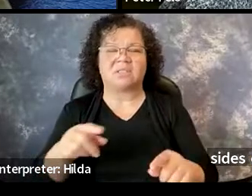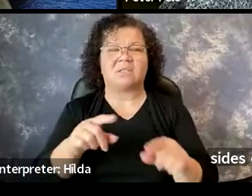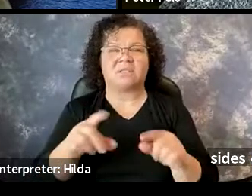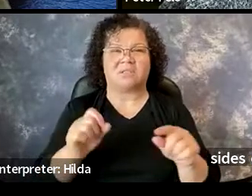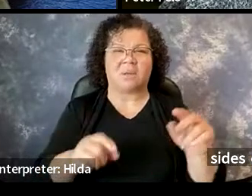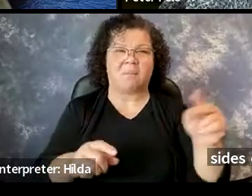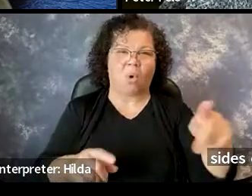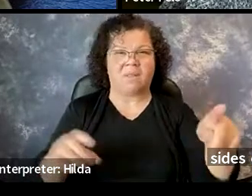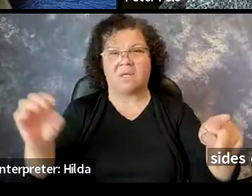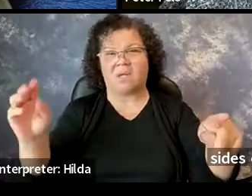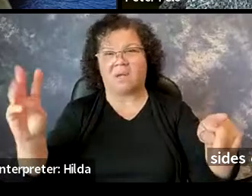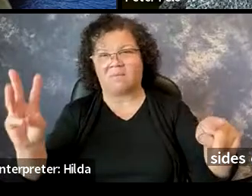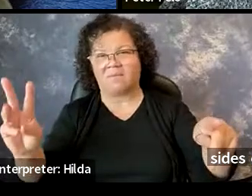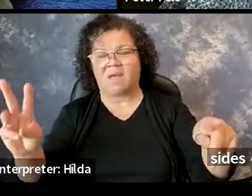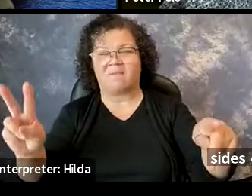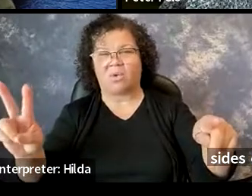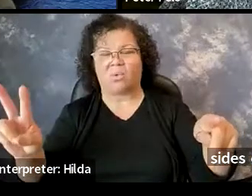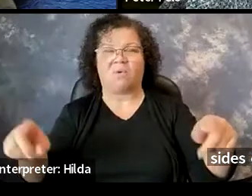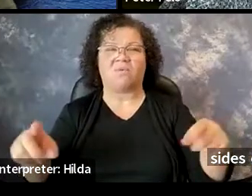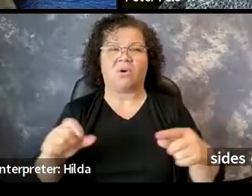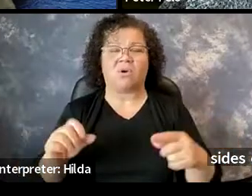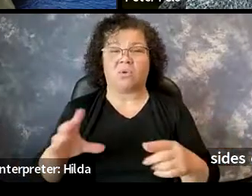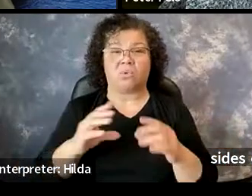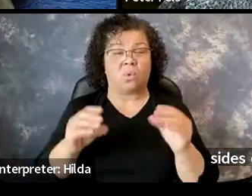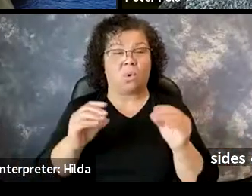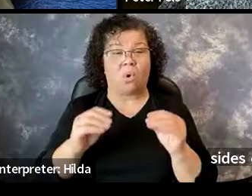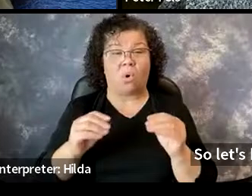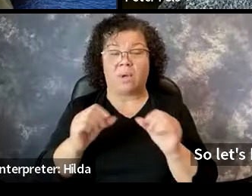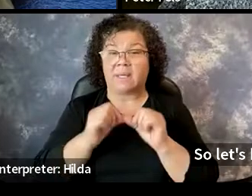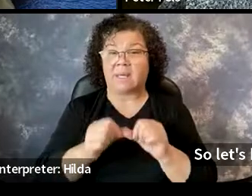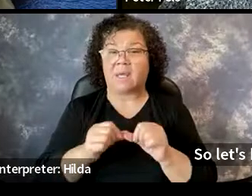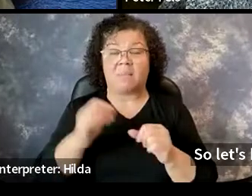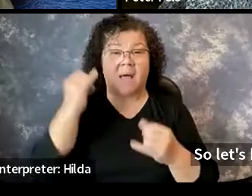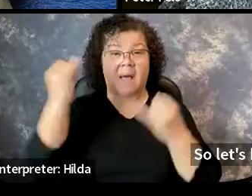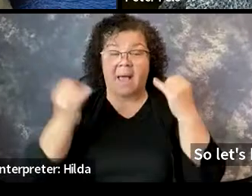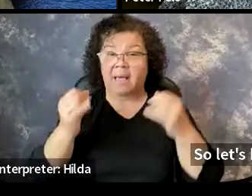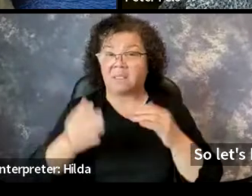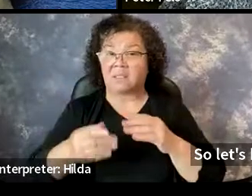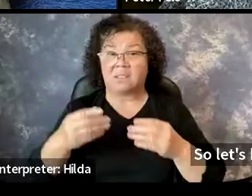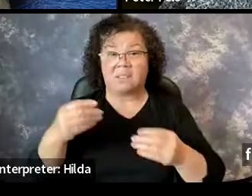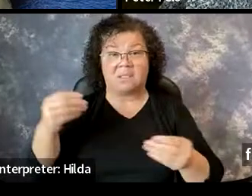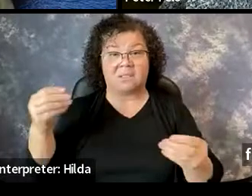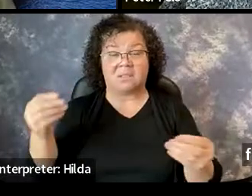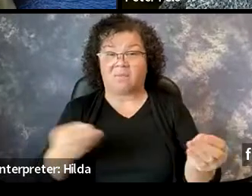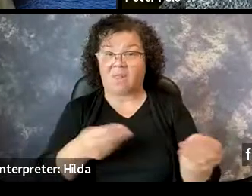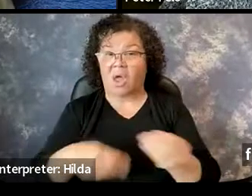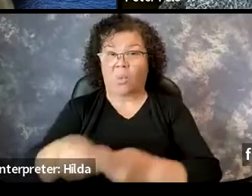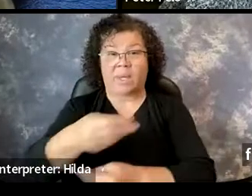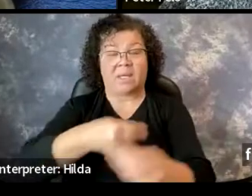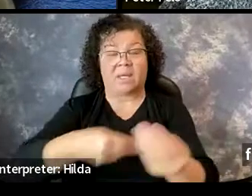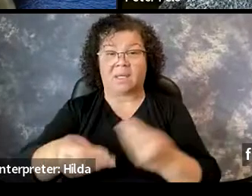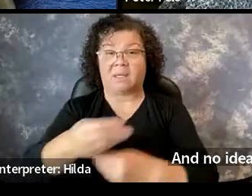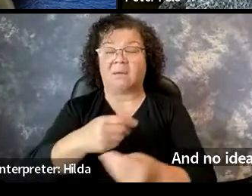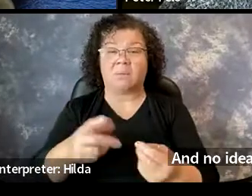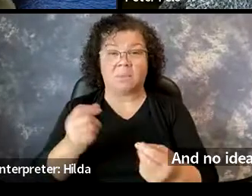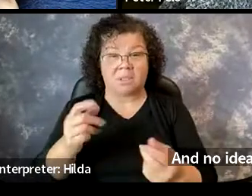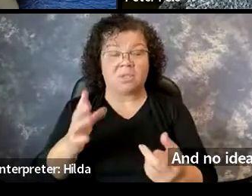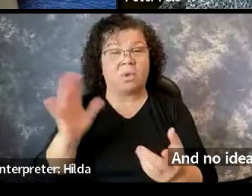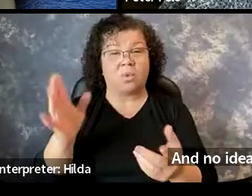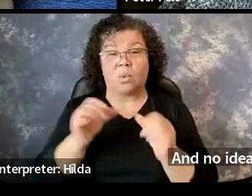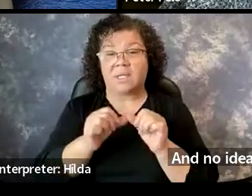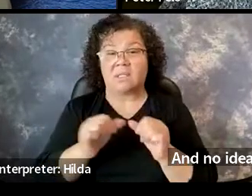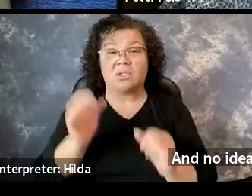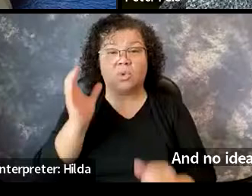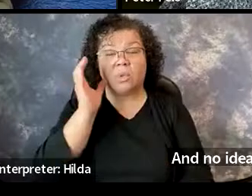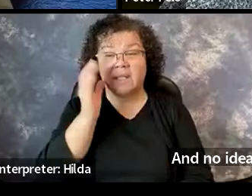no idea is out of bounds, and we will continue to listen